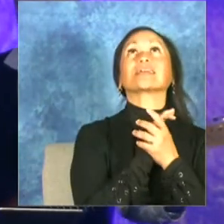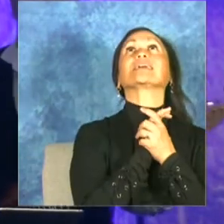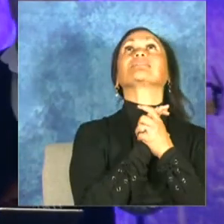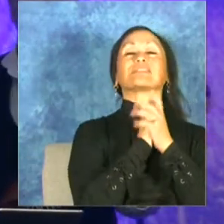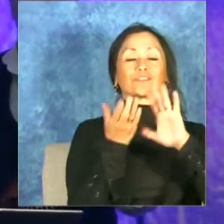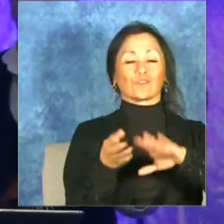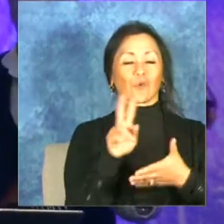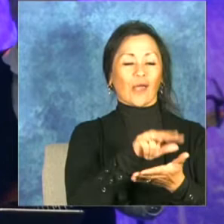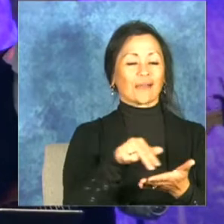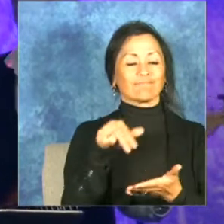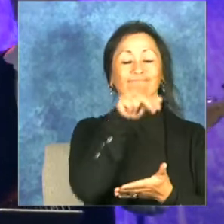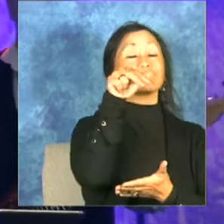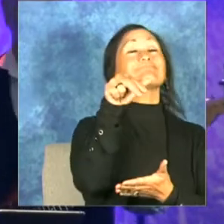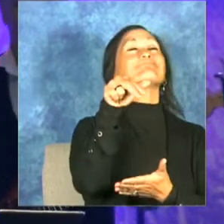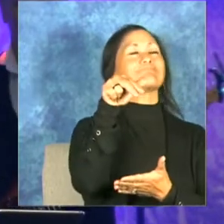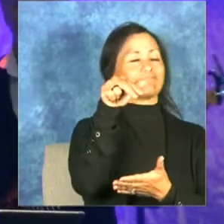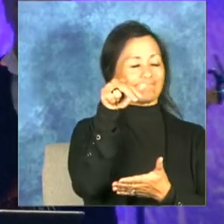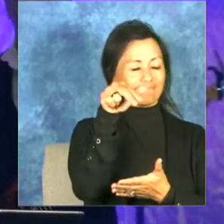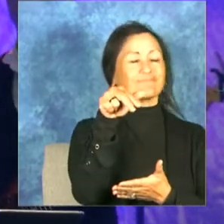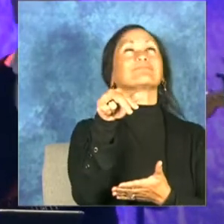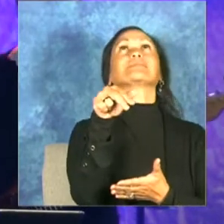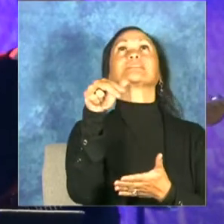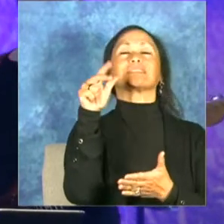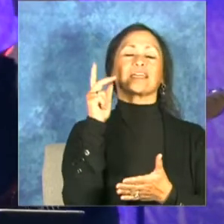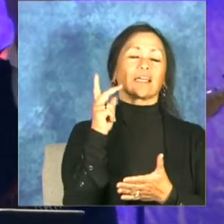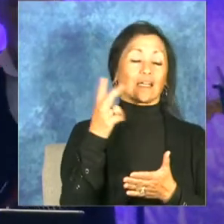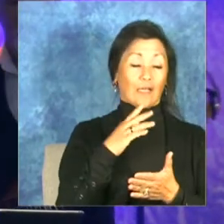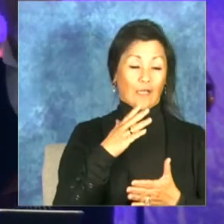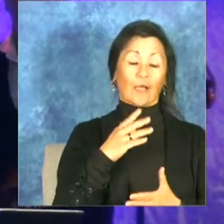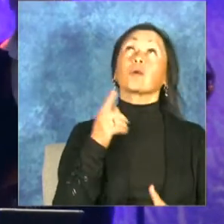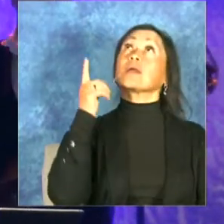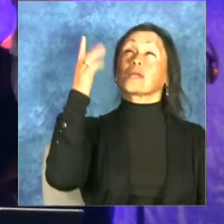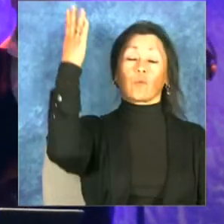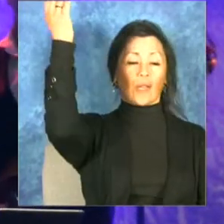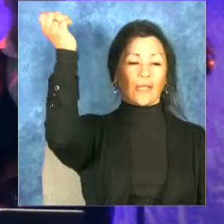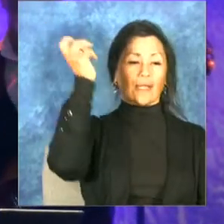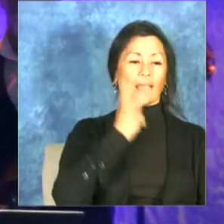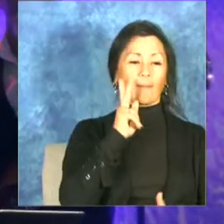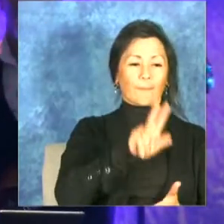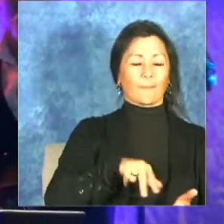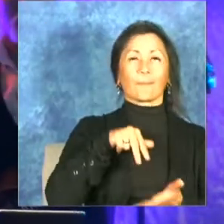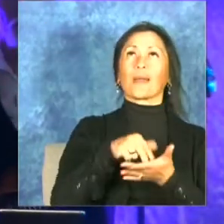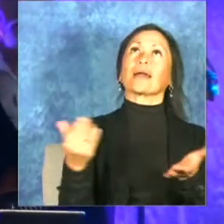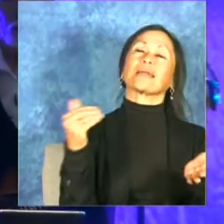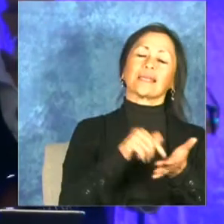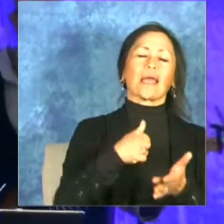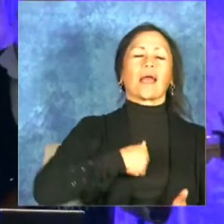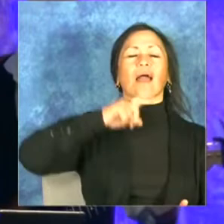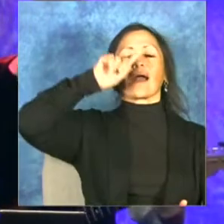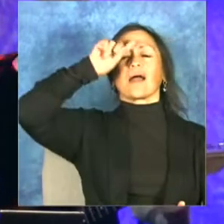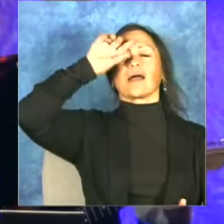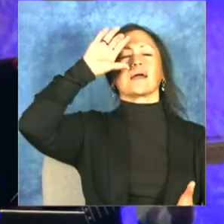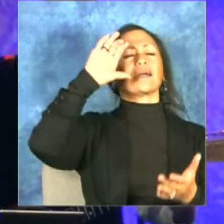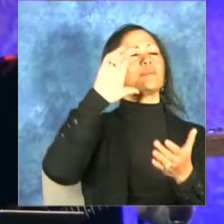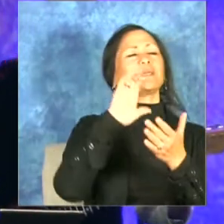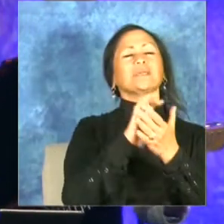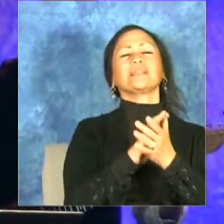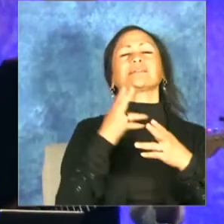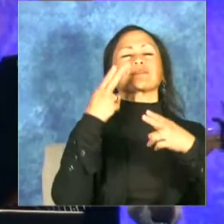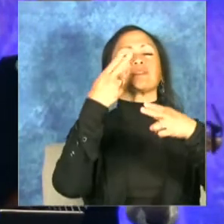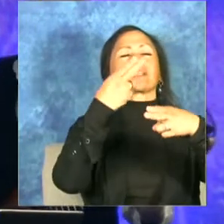I believe in the resurrection, that we will rise again. For